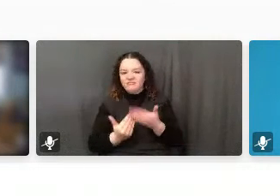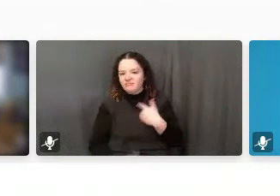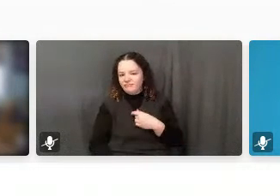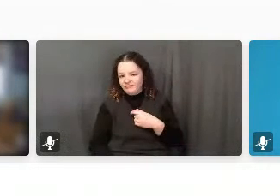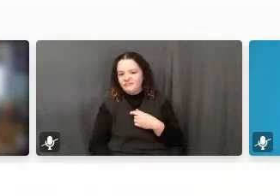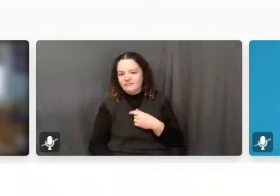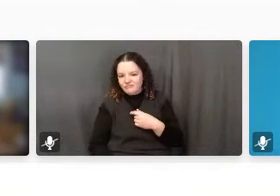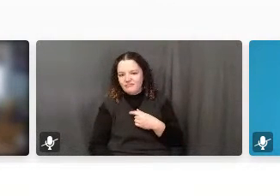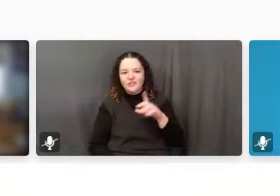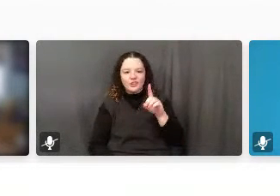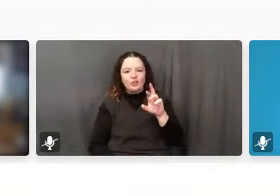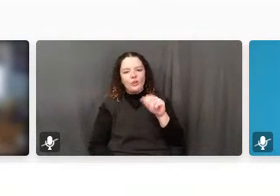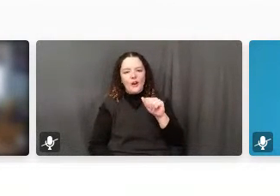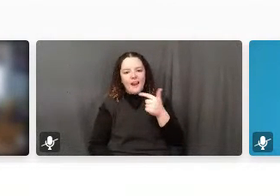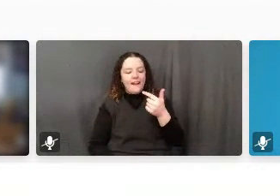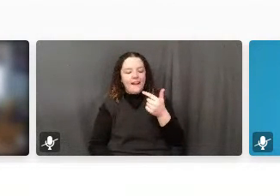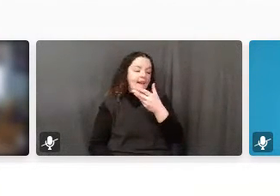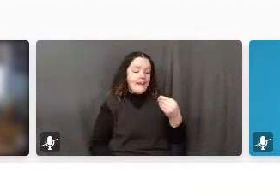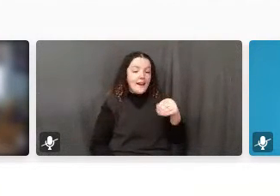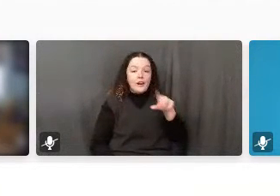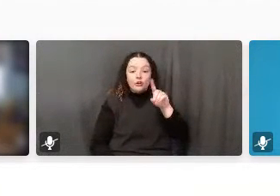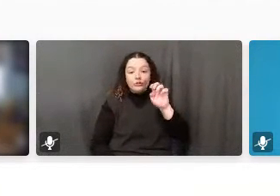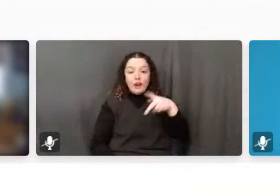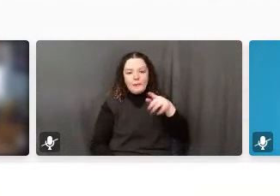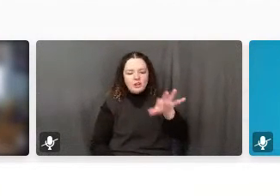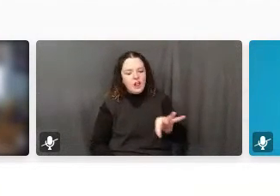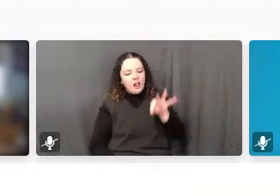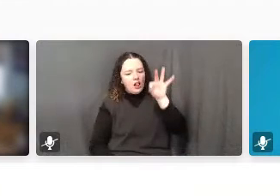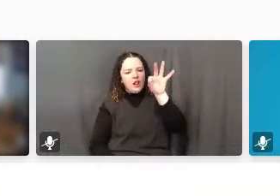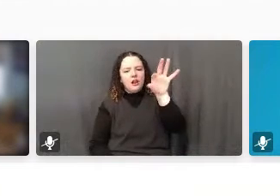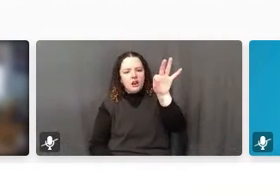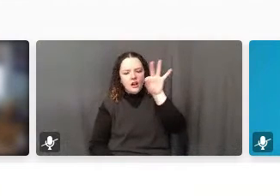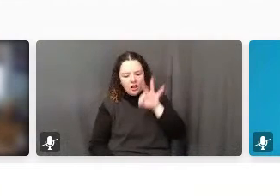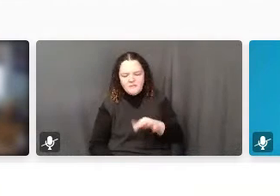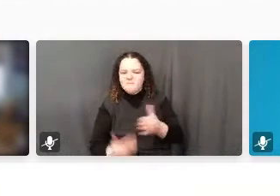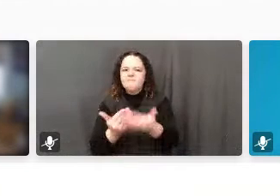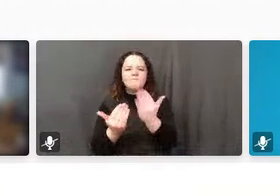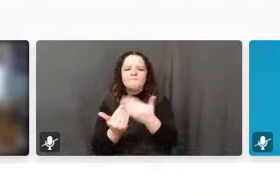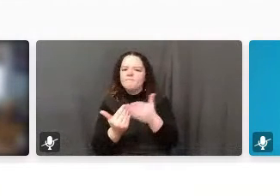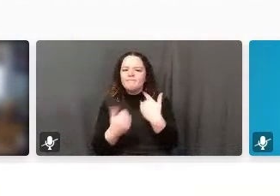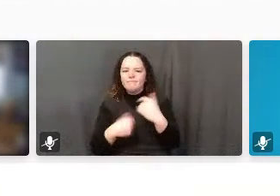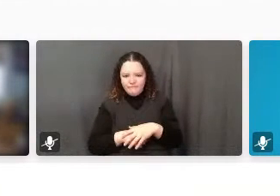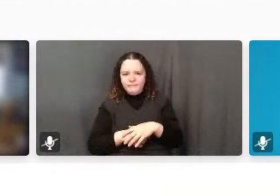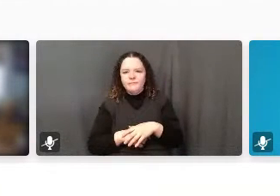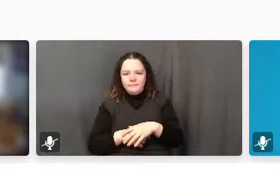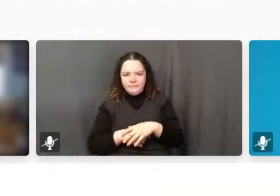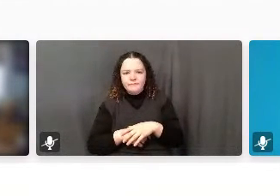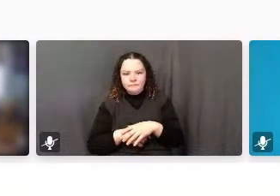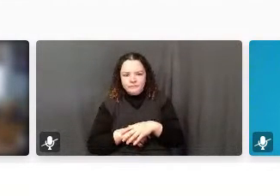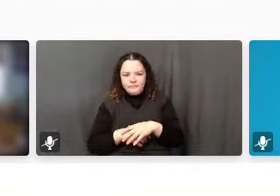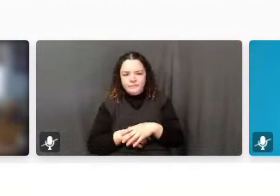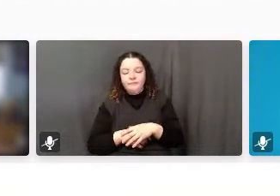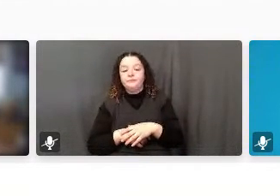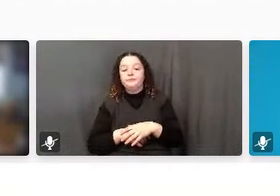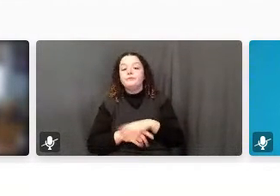it, and I can drag this guy back down here as well. So it's very easy to work with inside here. When you go